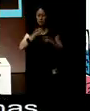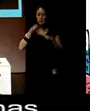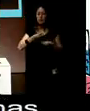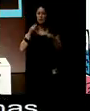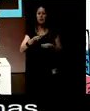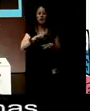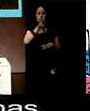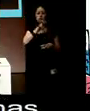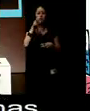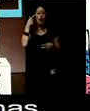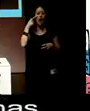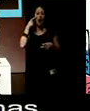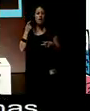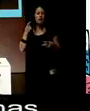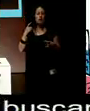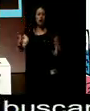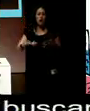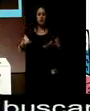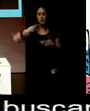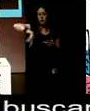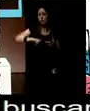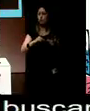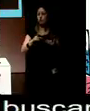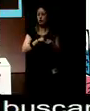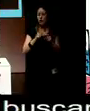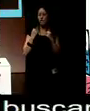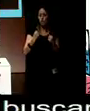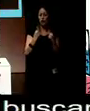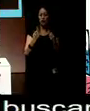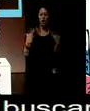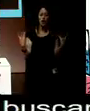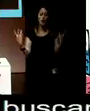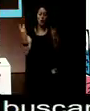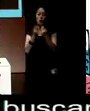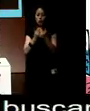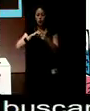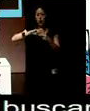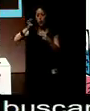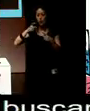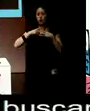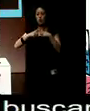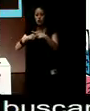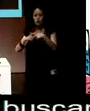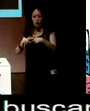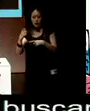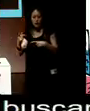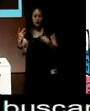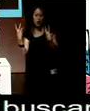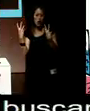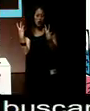but also with other services. We want them to create a lot